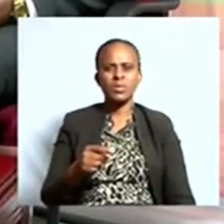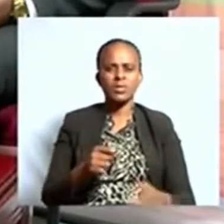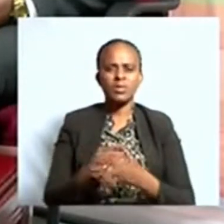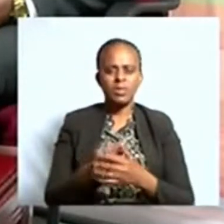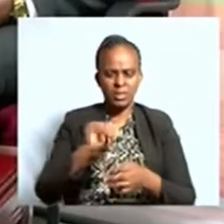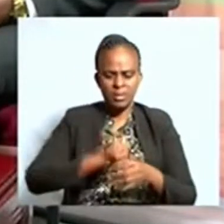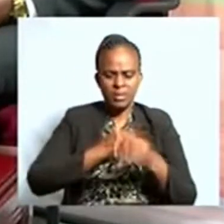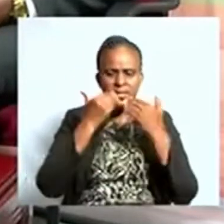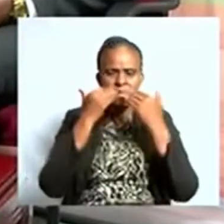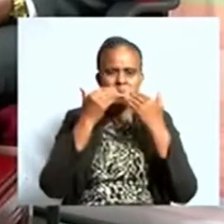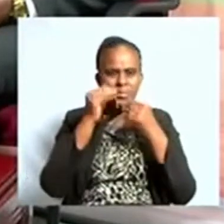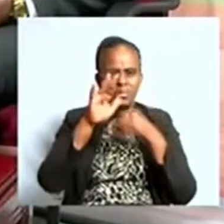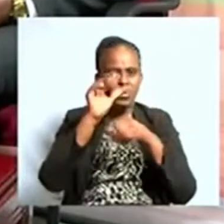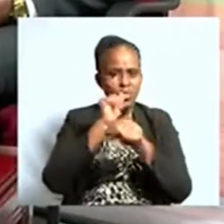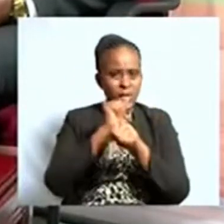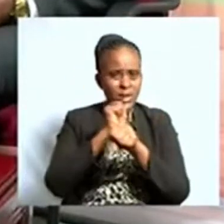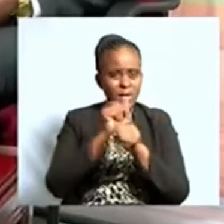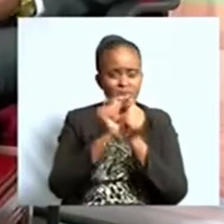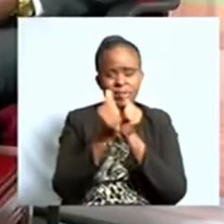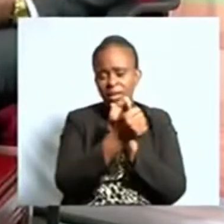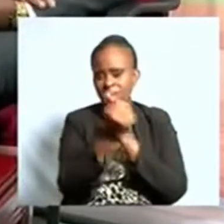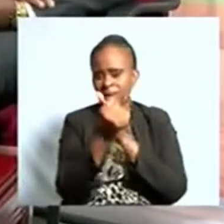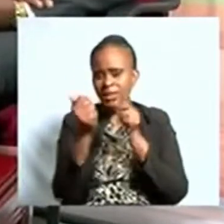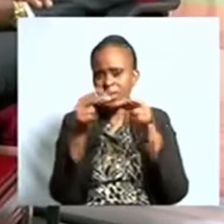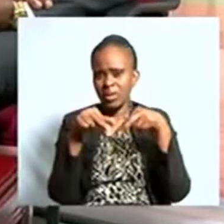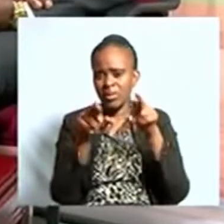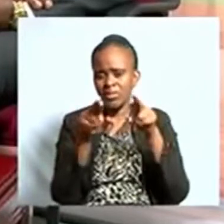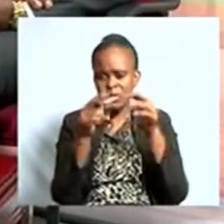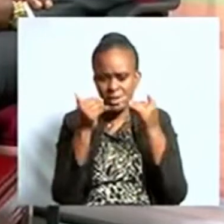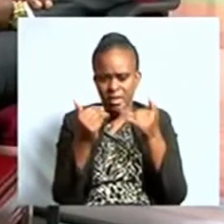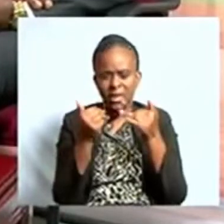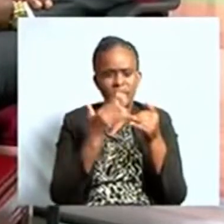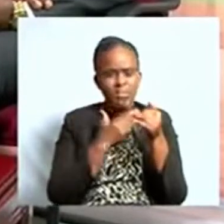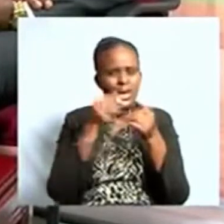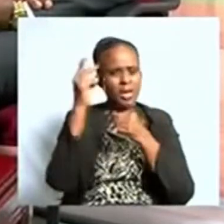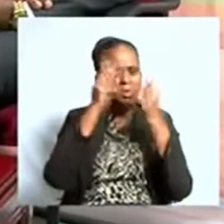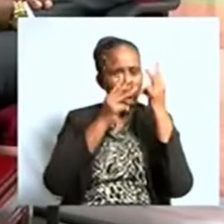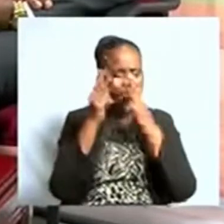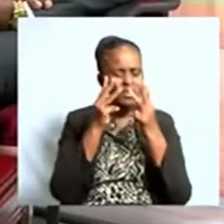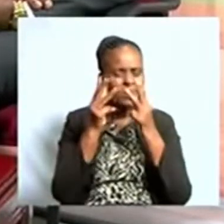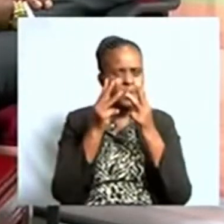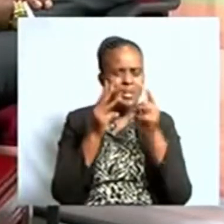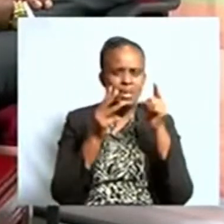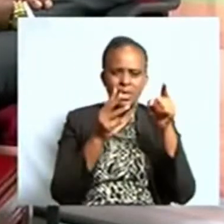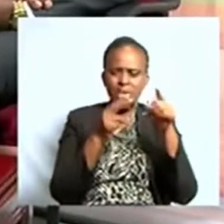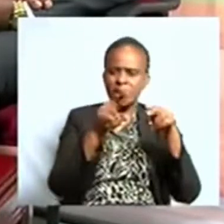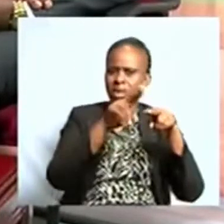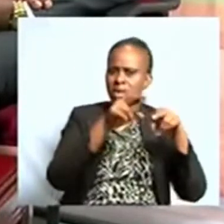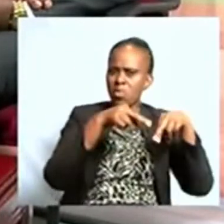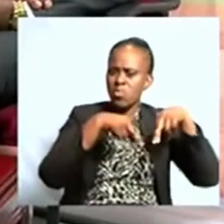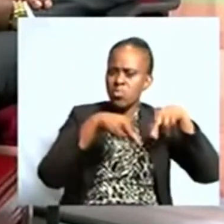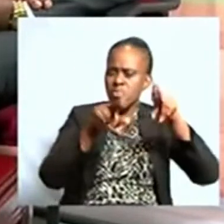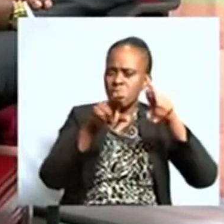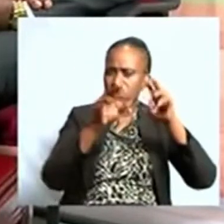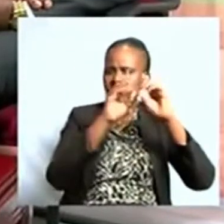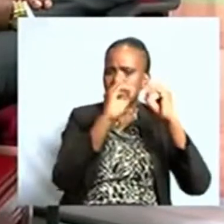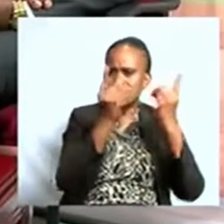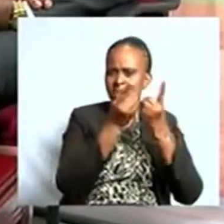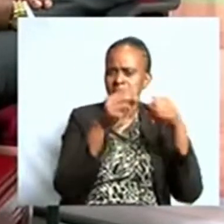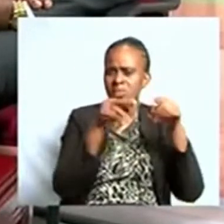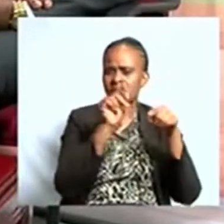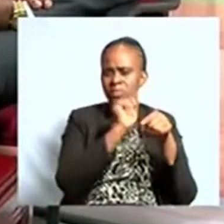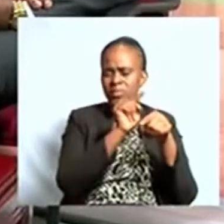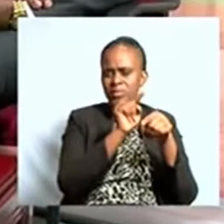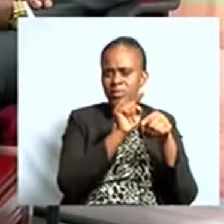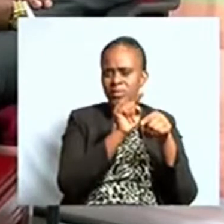We appreciate what you have done in these other roads. Now my concern is the tarmac in the district road. Yes. There